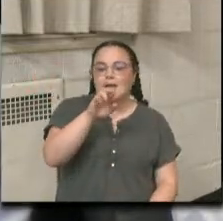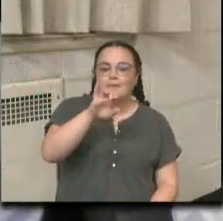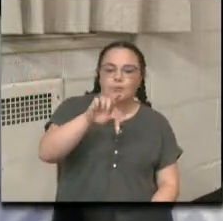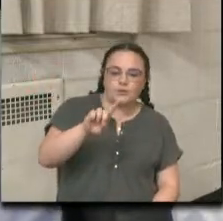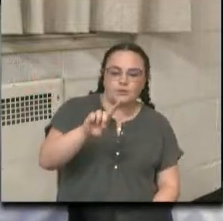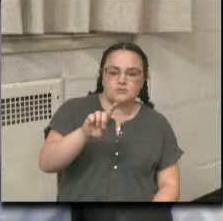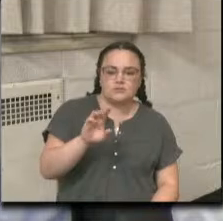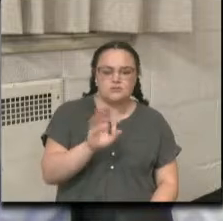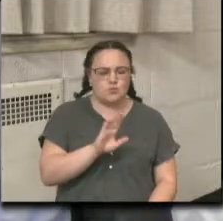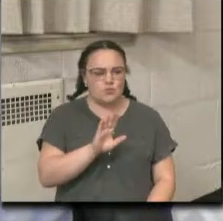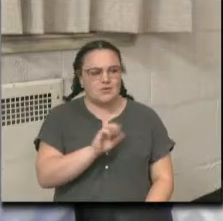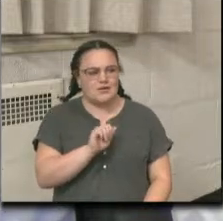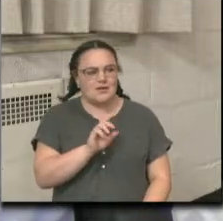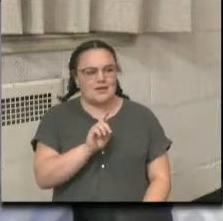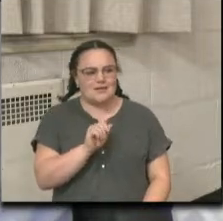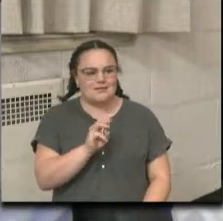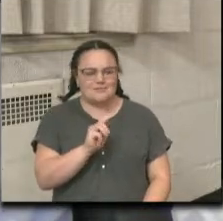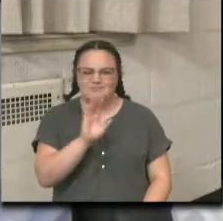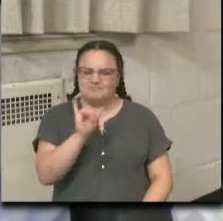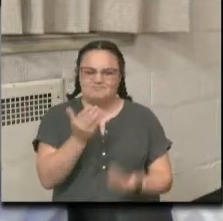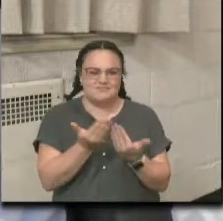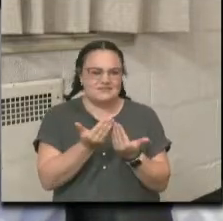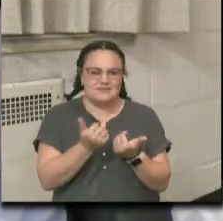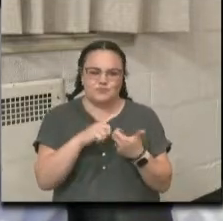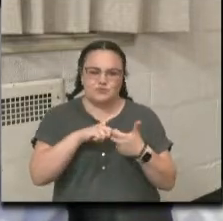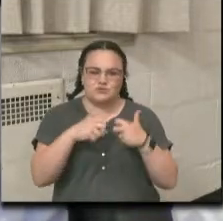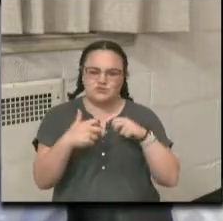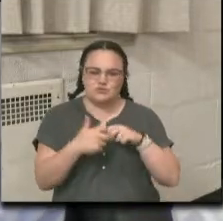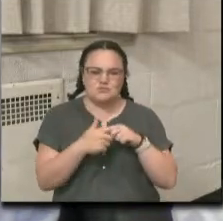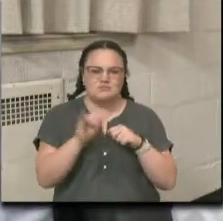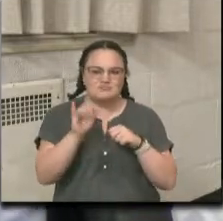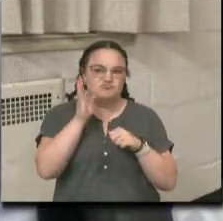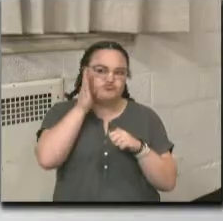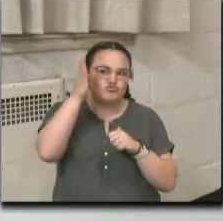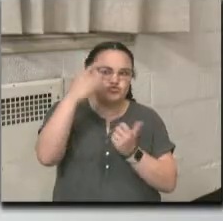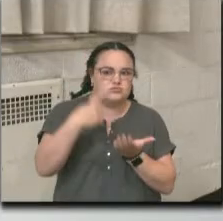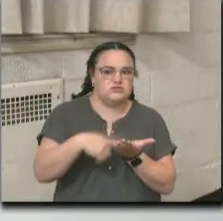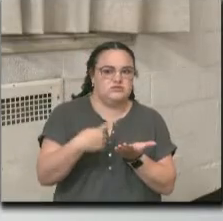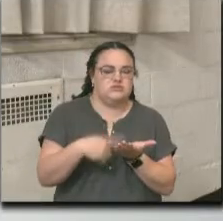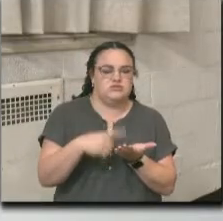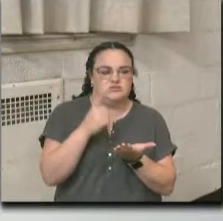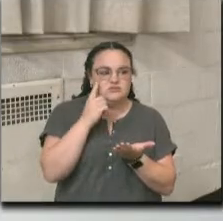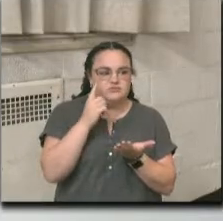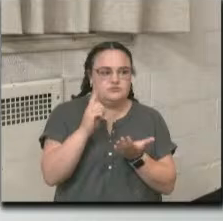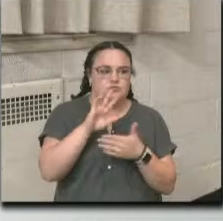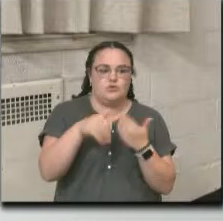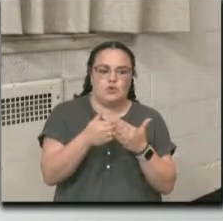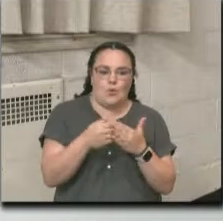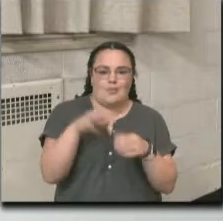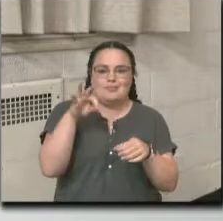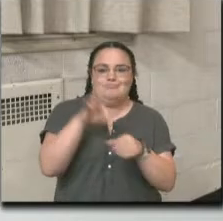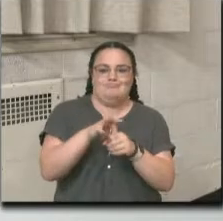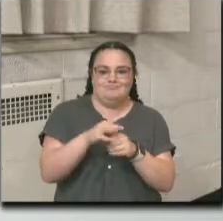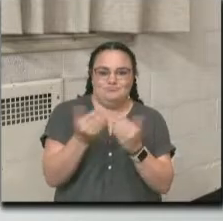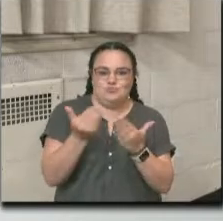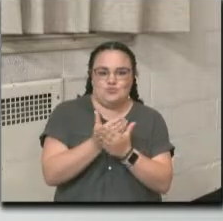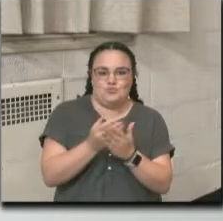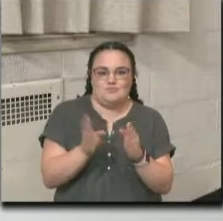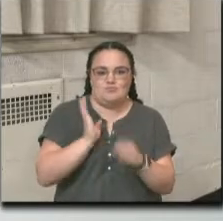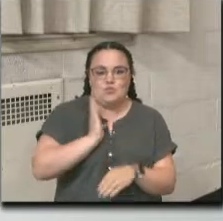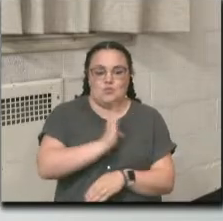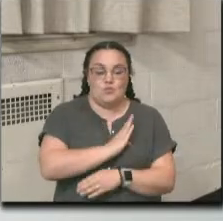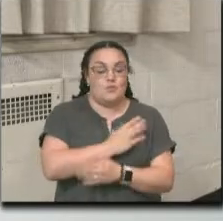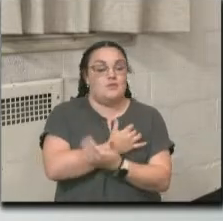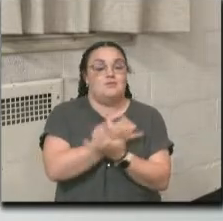Member Adam Stafford, I think that's a separate issue, and I think that's a future discussion for the all-elected board. Tonight, we're